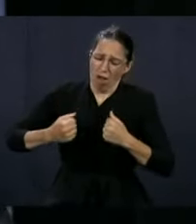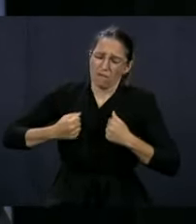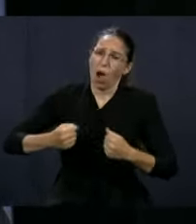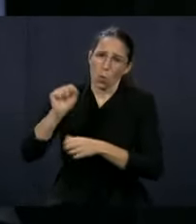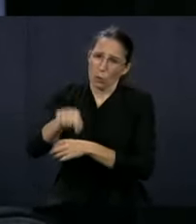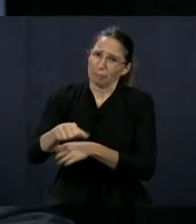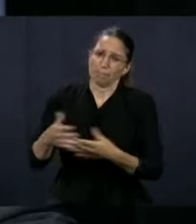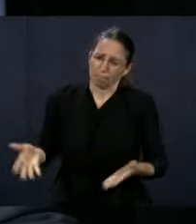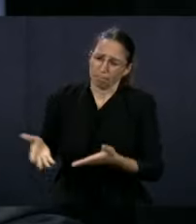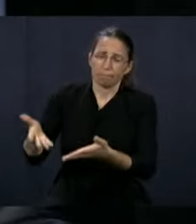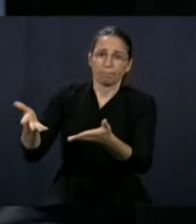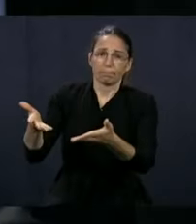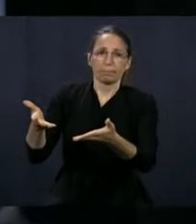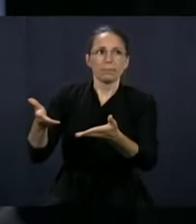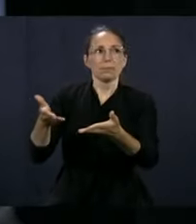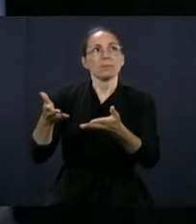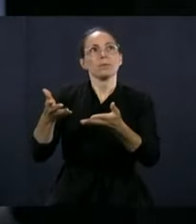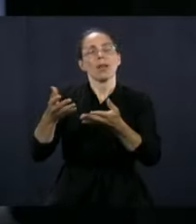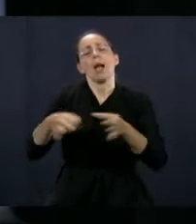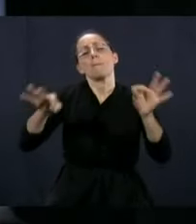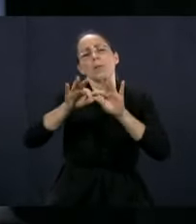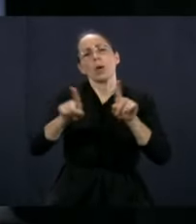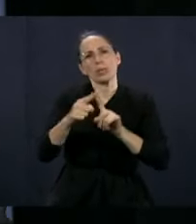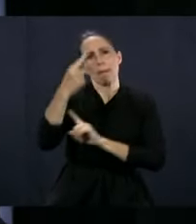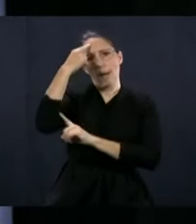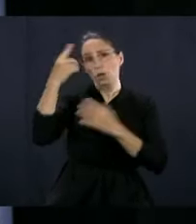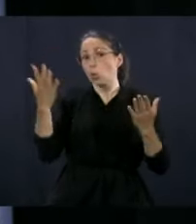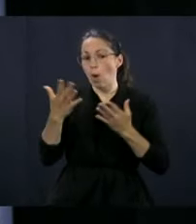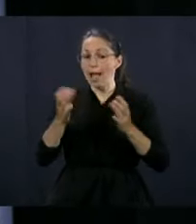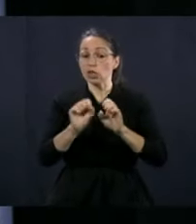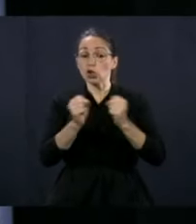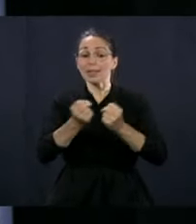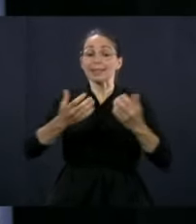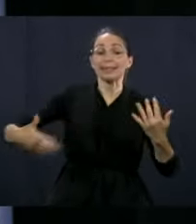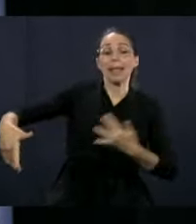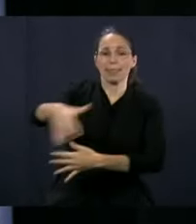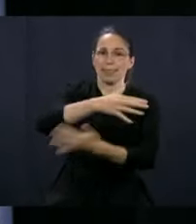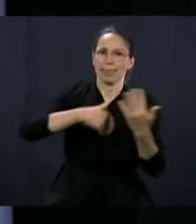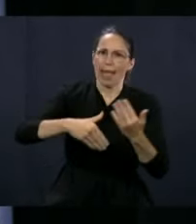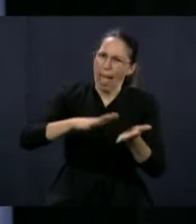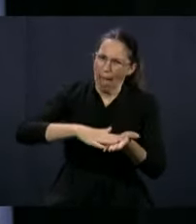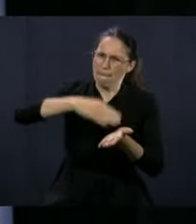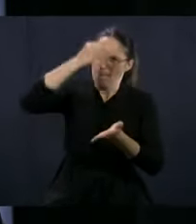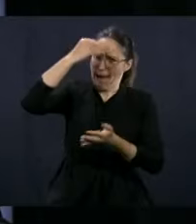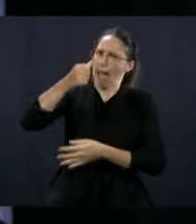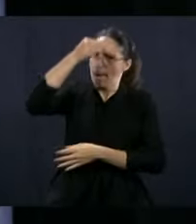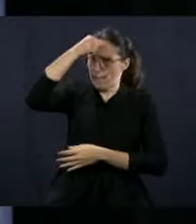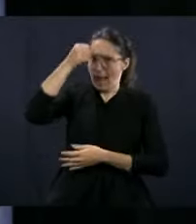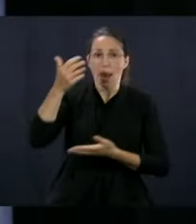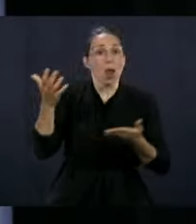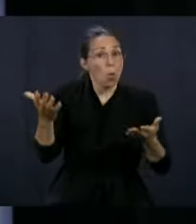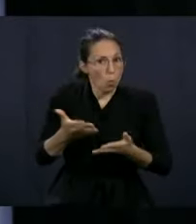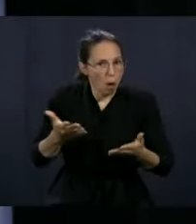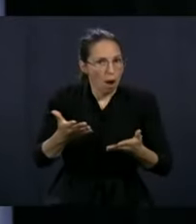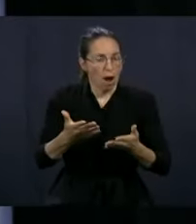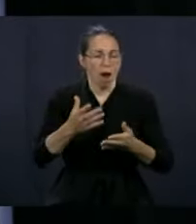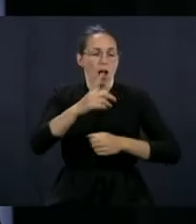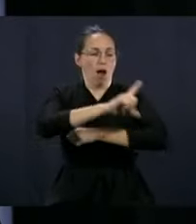However, as a society, we must learn lessons from this. So, more staff,